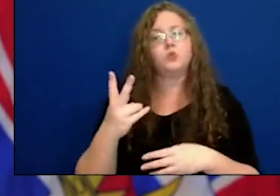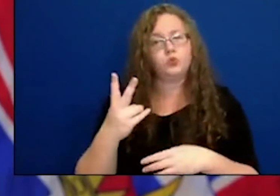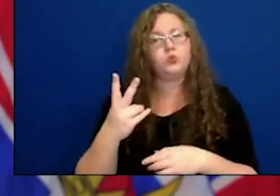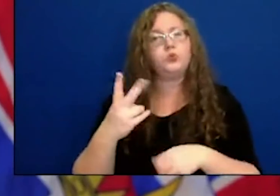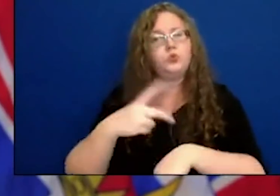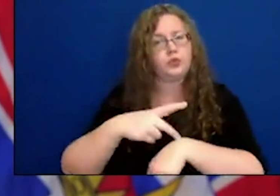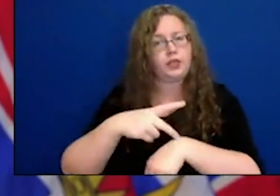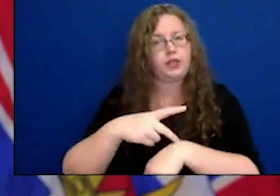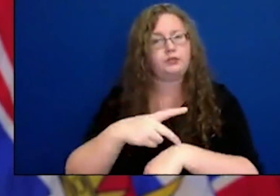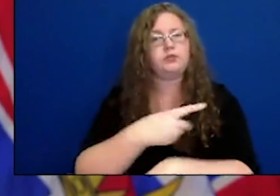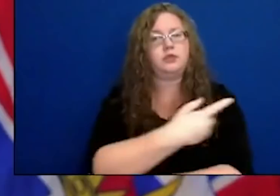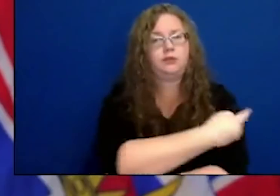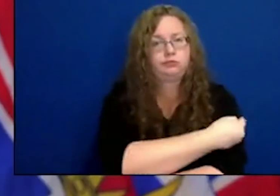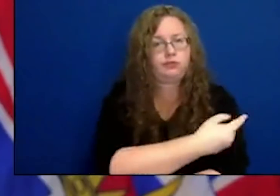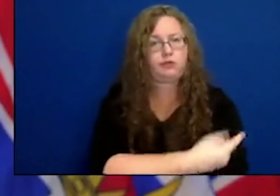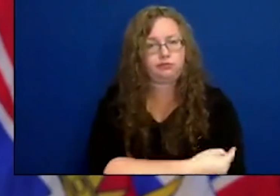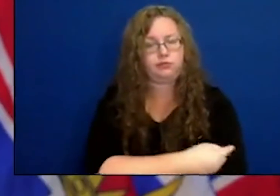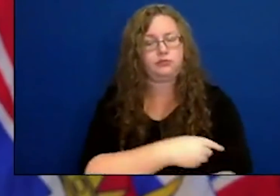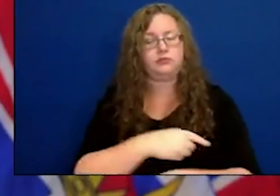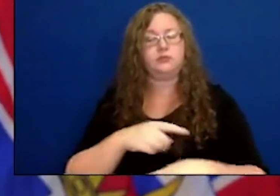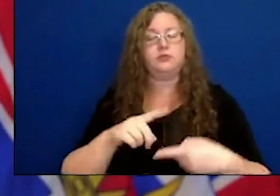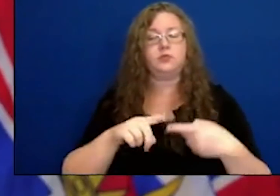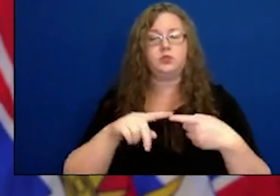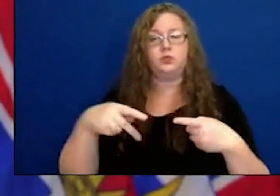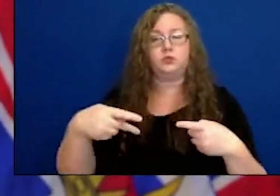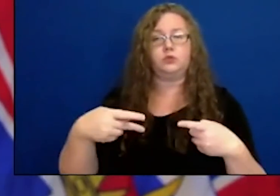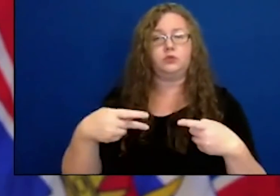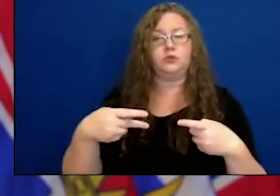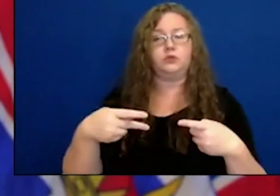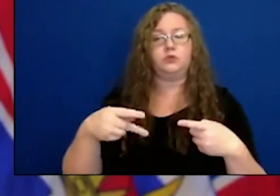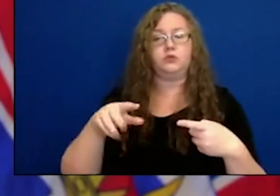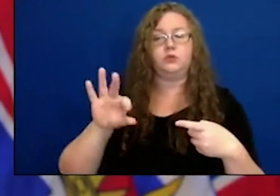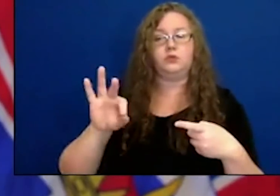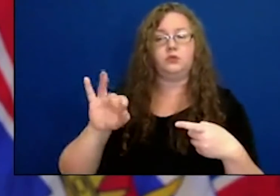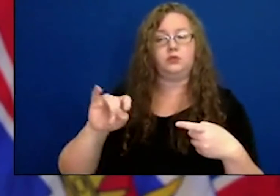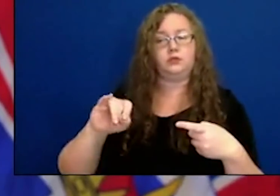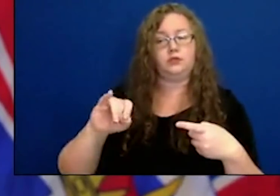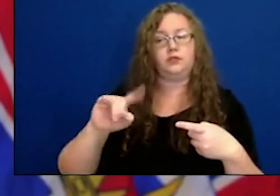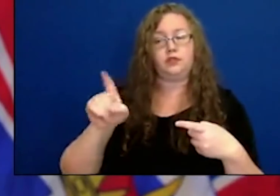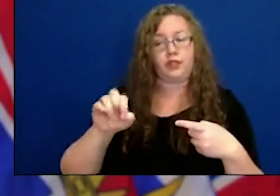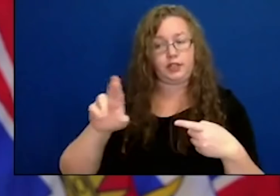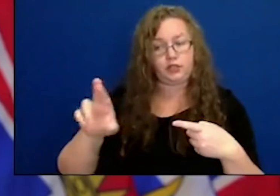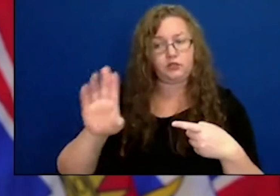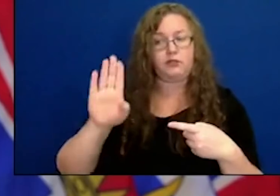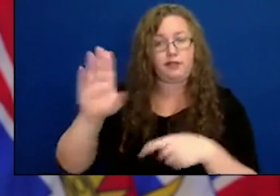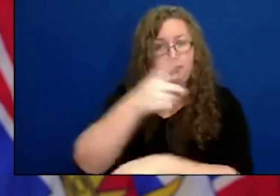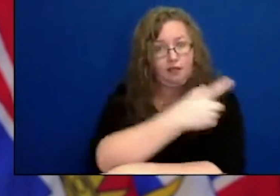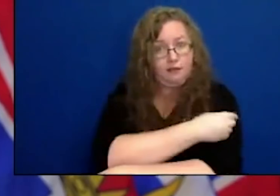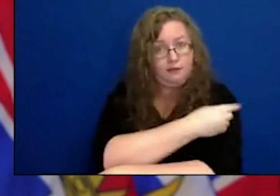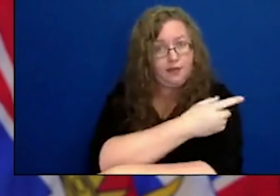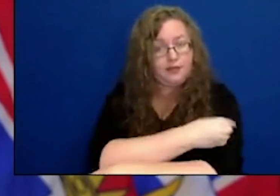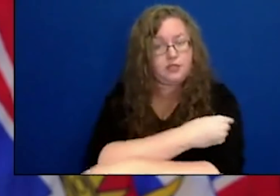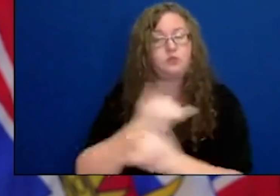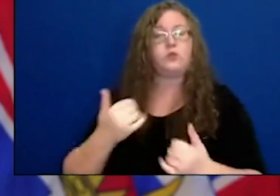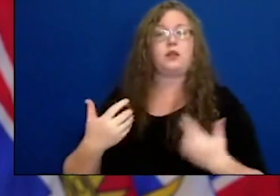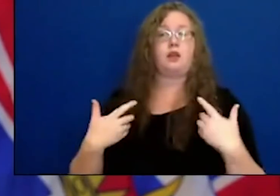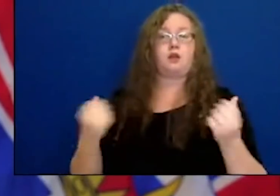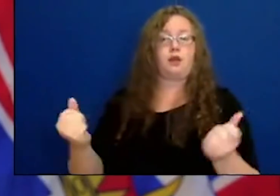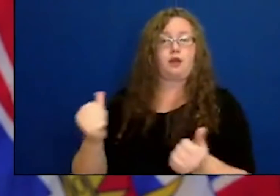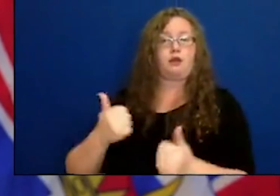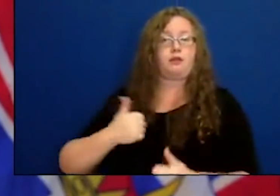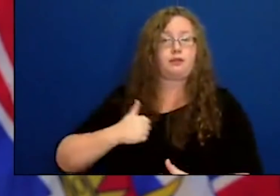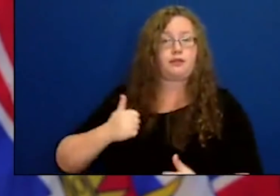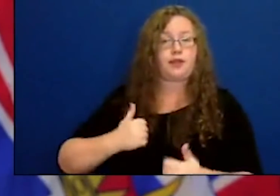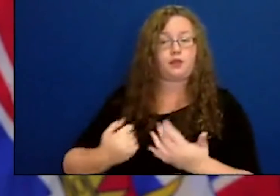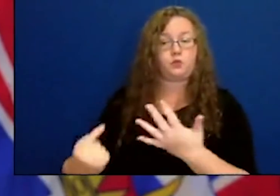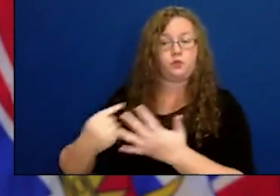The Pfizer vaccine, which is approved for use, I mentioned yesterday, in the UK and is under review right now by Health Canada for what we call a